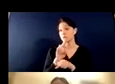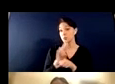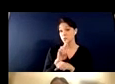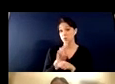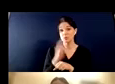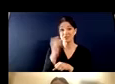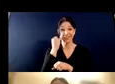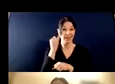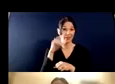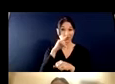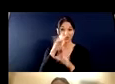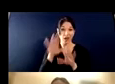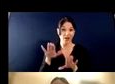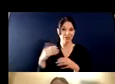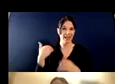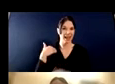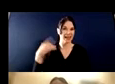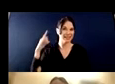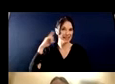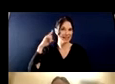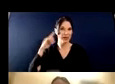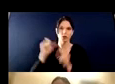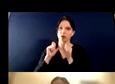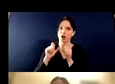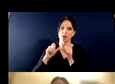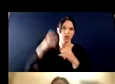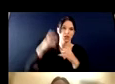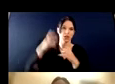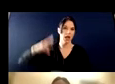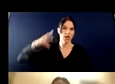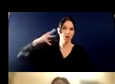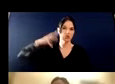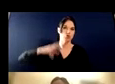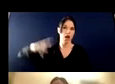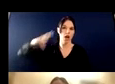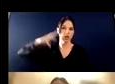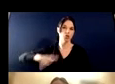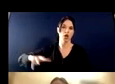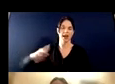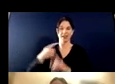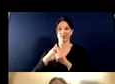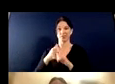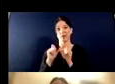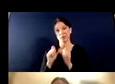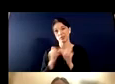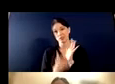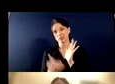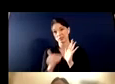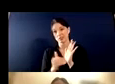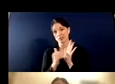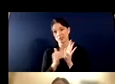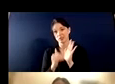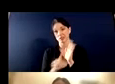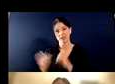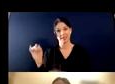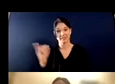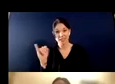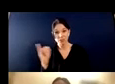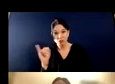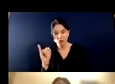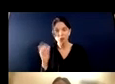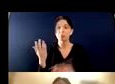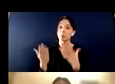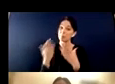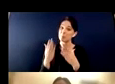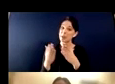just constantly draining due to chronic ear infections, or if there are other middle or outer ear differences